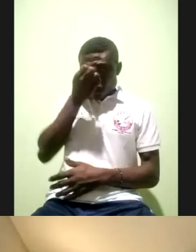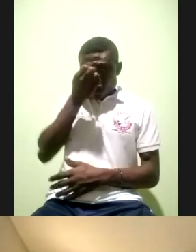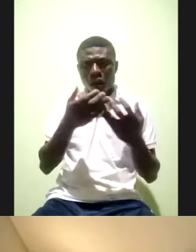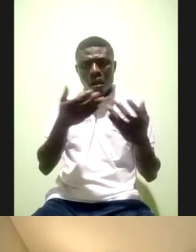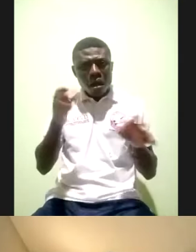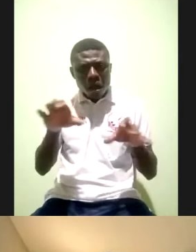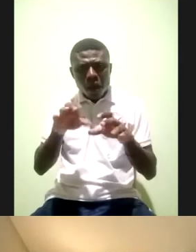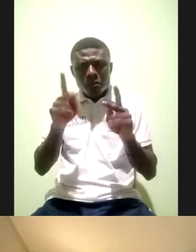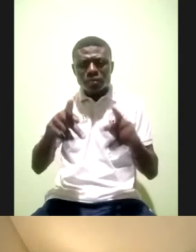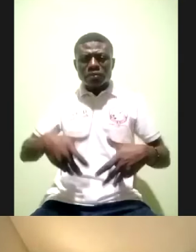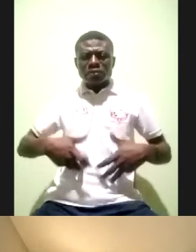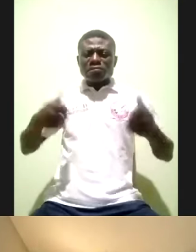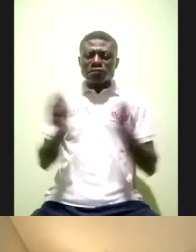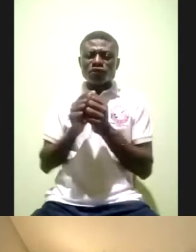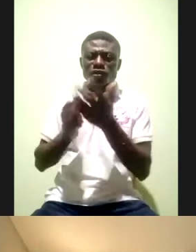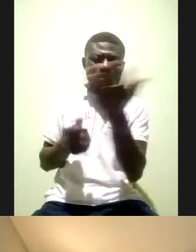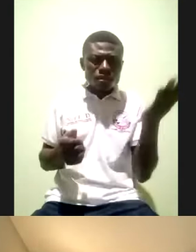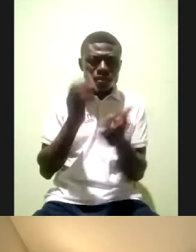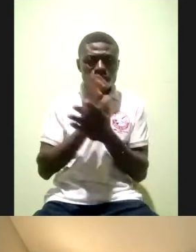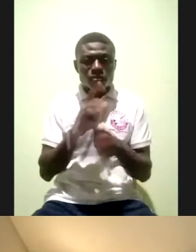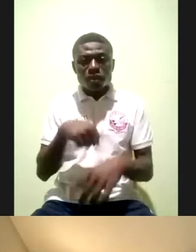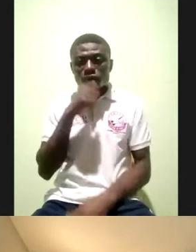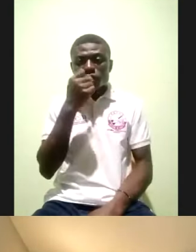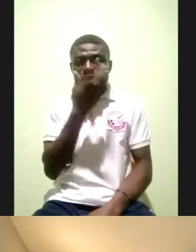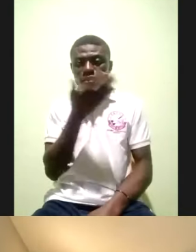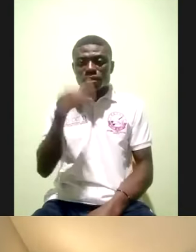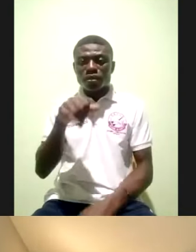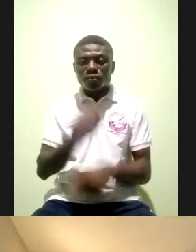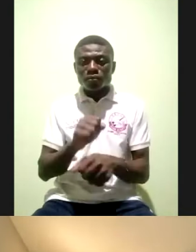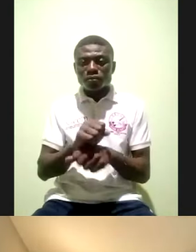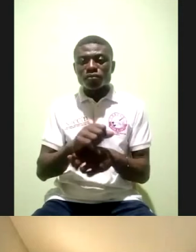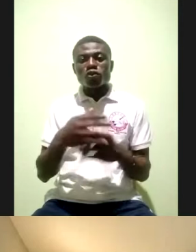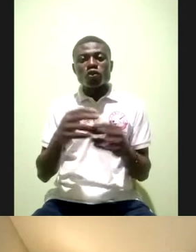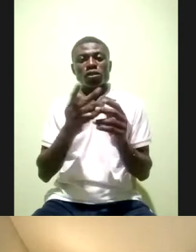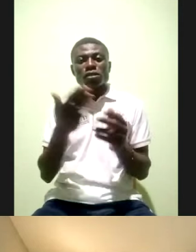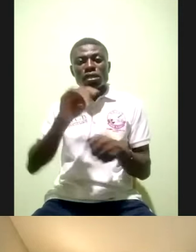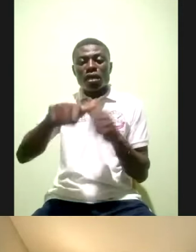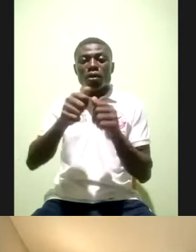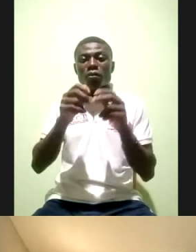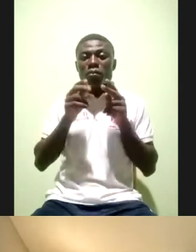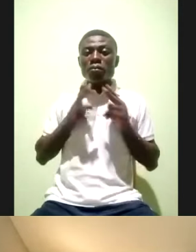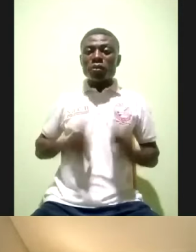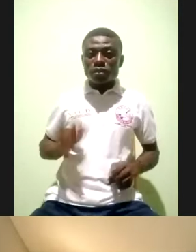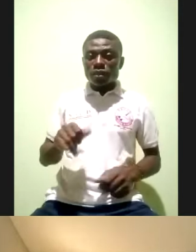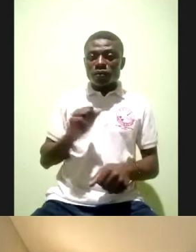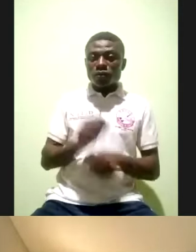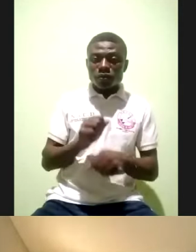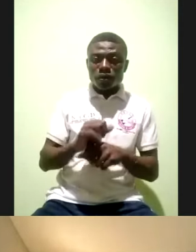angry with them. So sometimes they don't understand the idioms and the humor. Reading comprehension may be